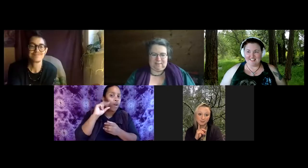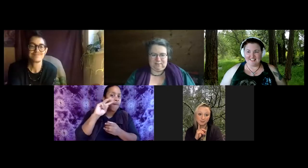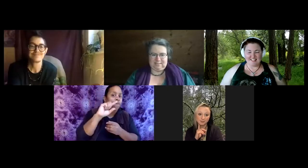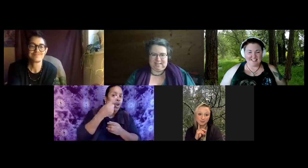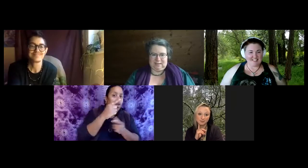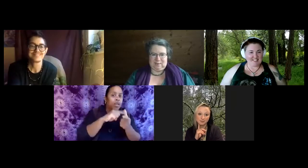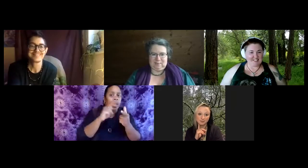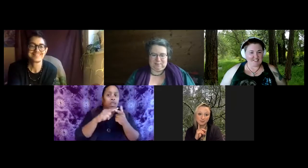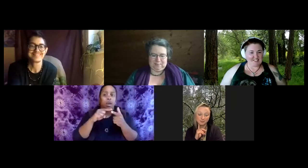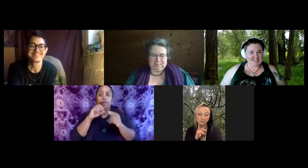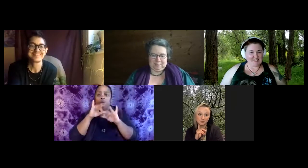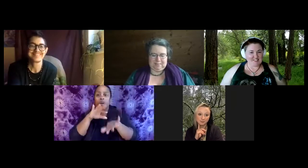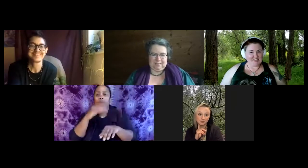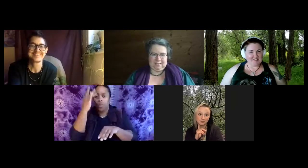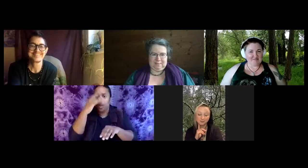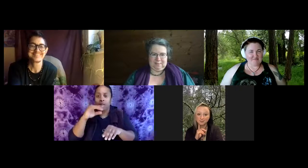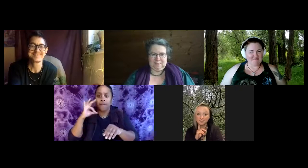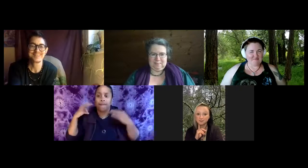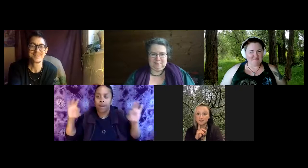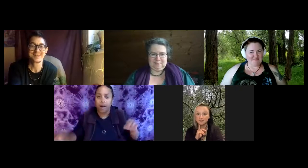Fairy afterwards. Thank you.